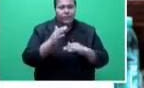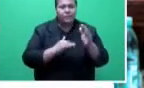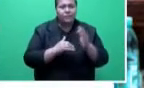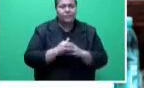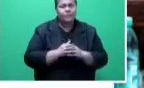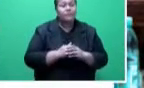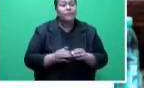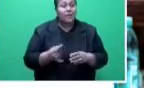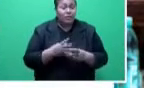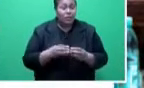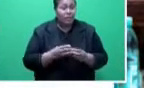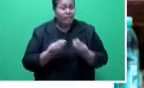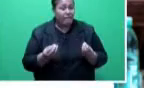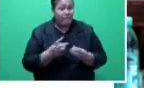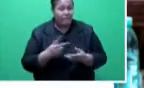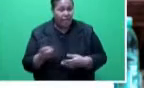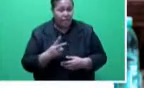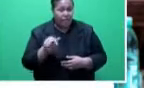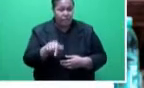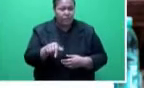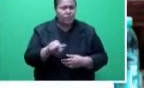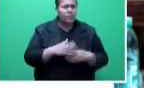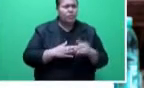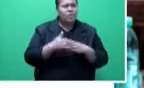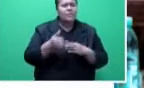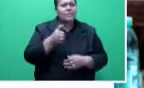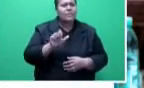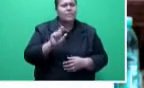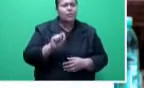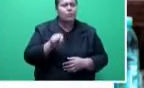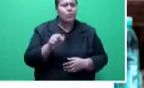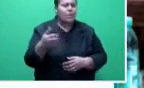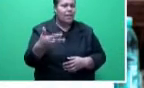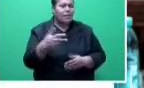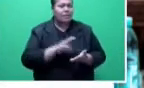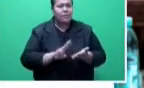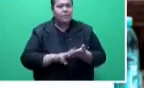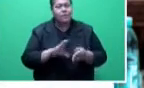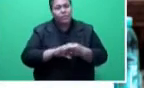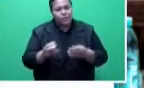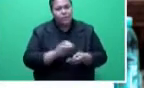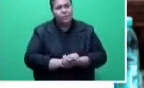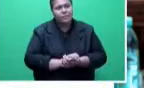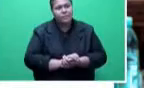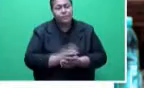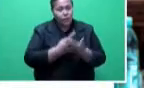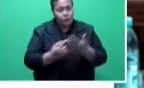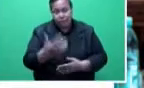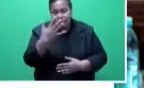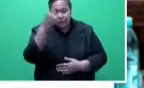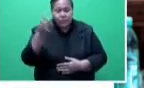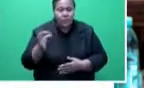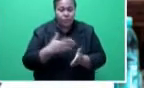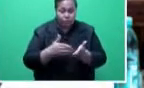residential buildings to be constructed is approximately $60.8 million. Only 5% of the approvals